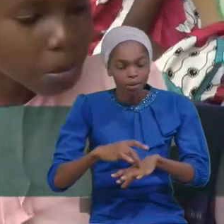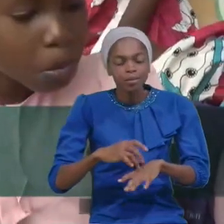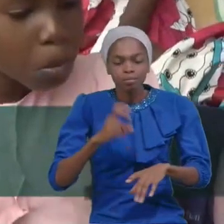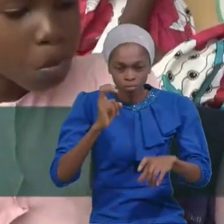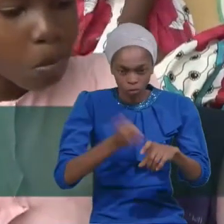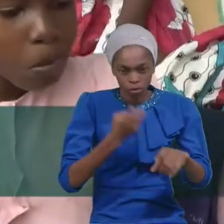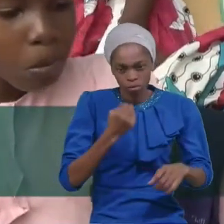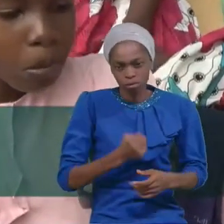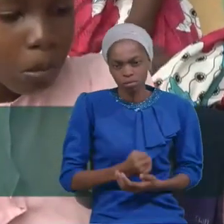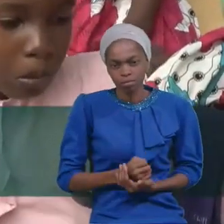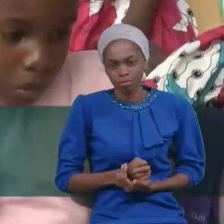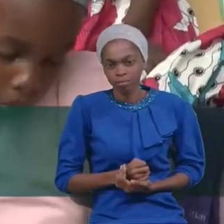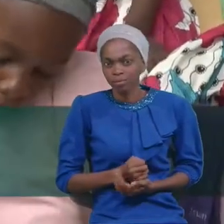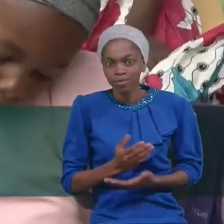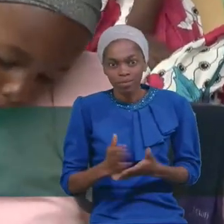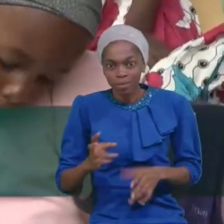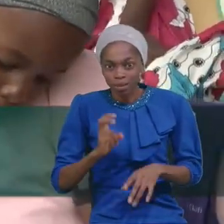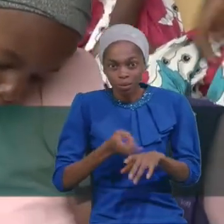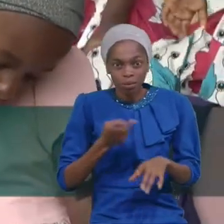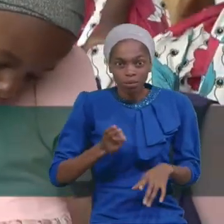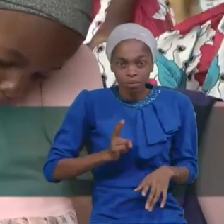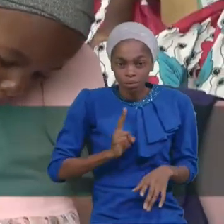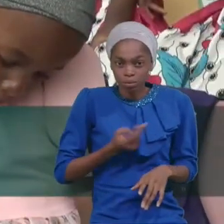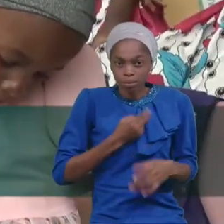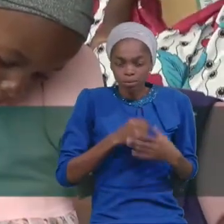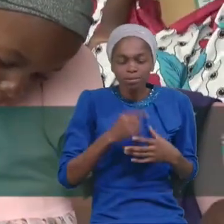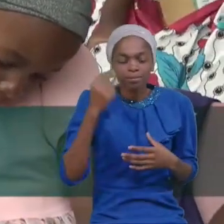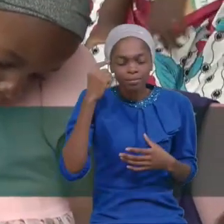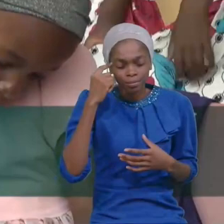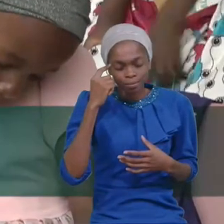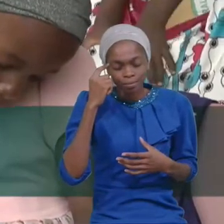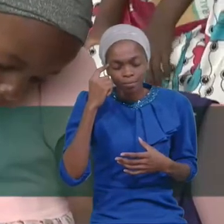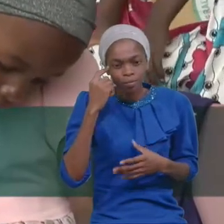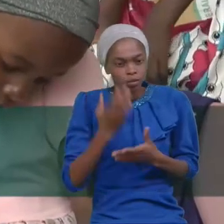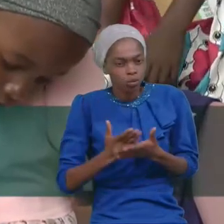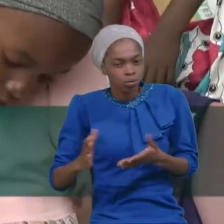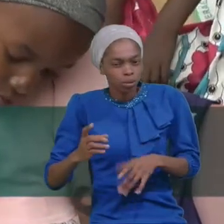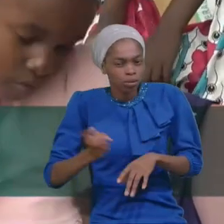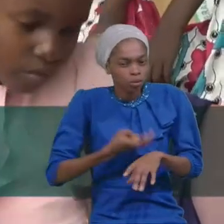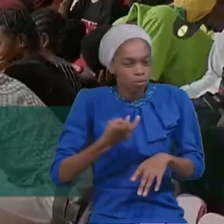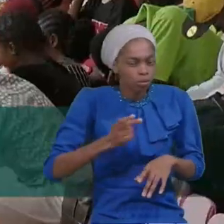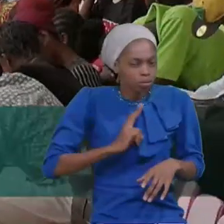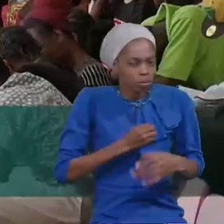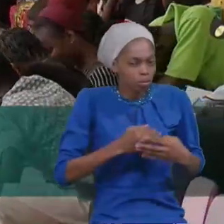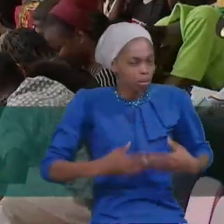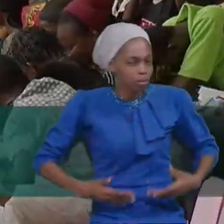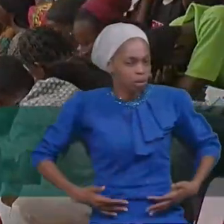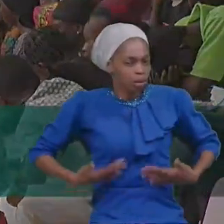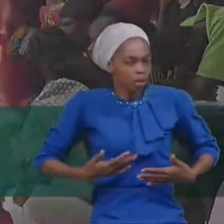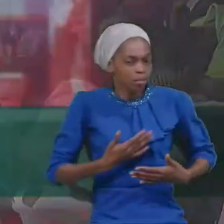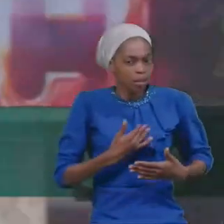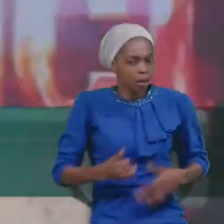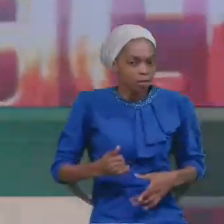us cry. And I'm still to find the person coming through life as a baby,